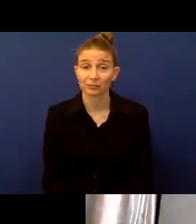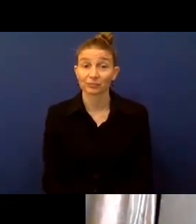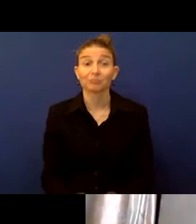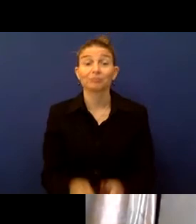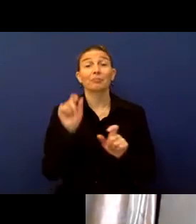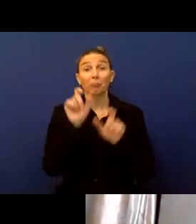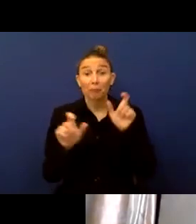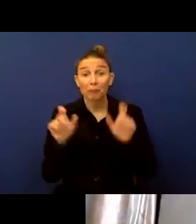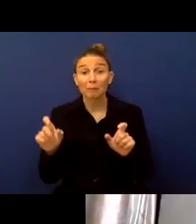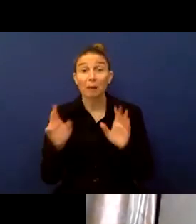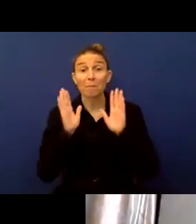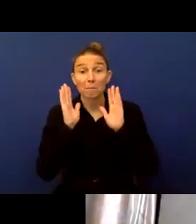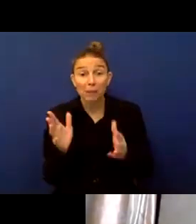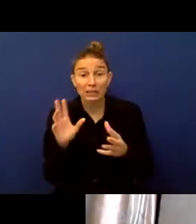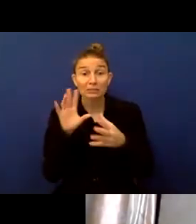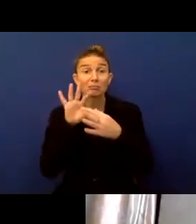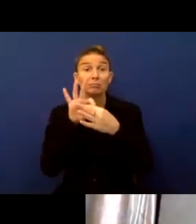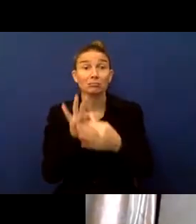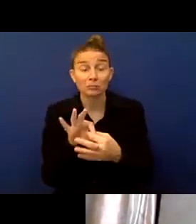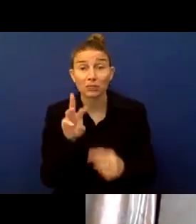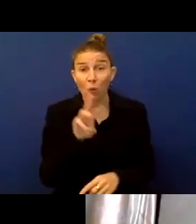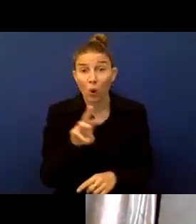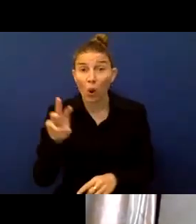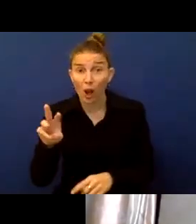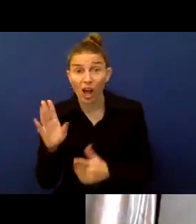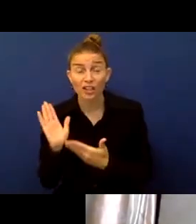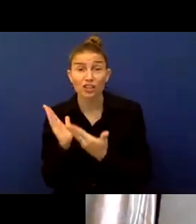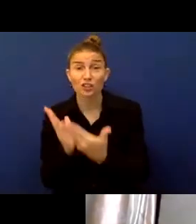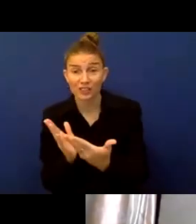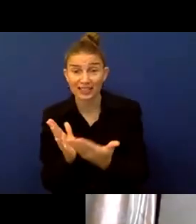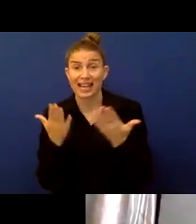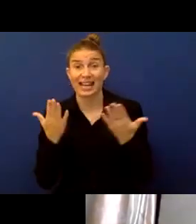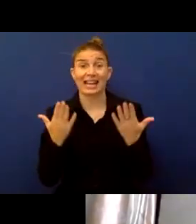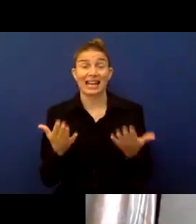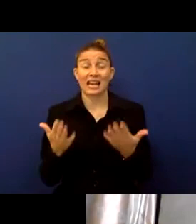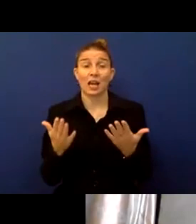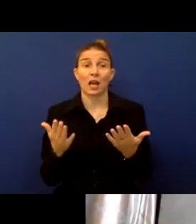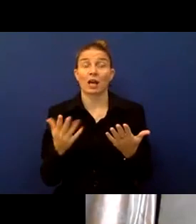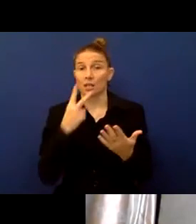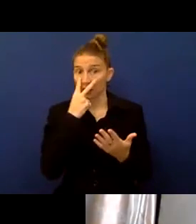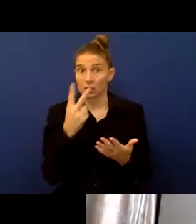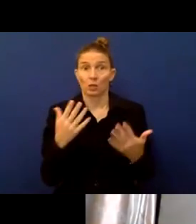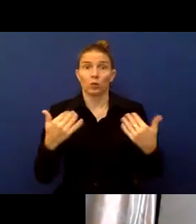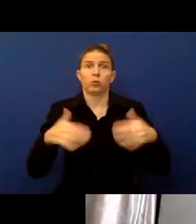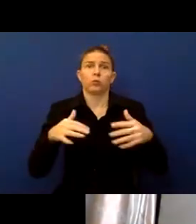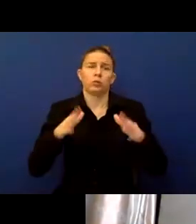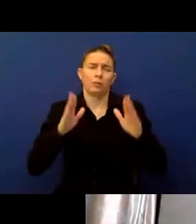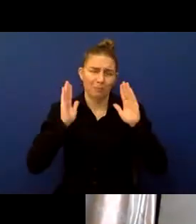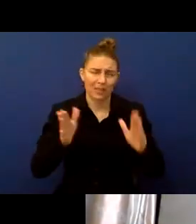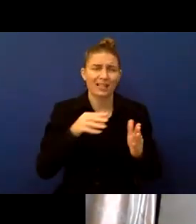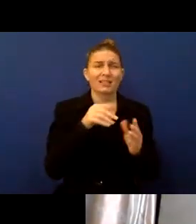makes it very clear that making those services, as we say, available, affordable,